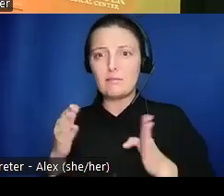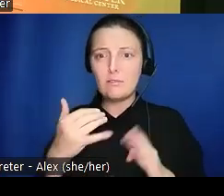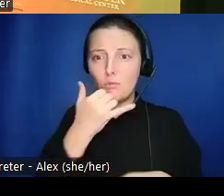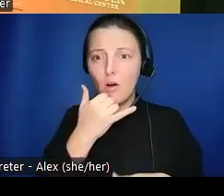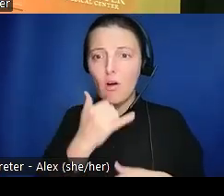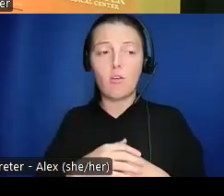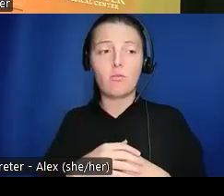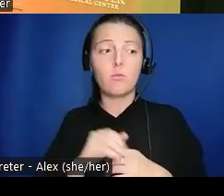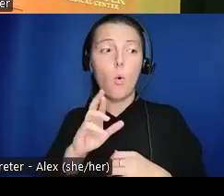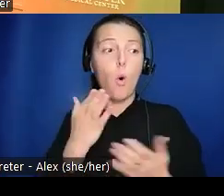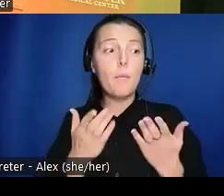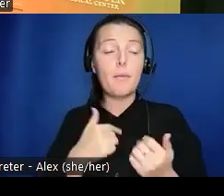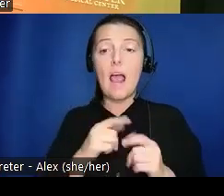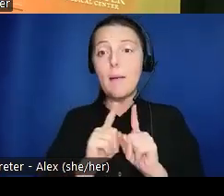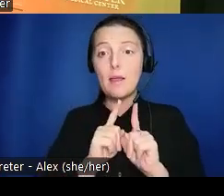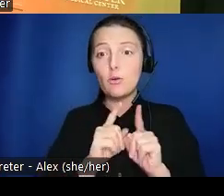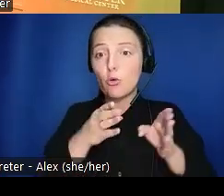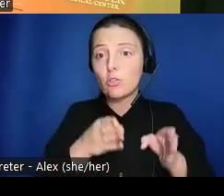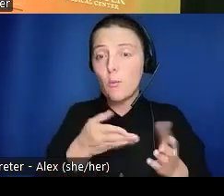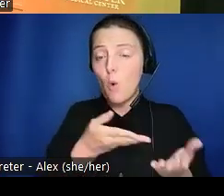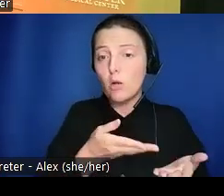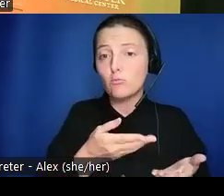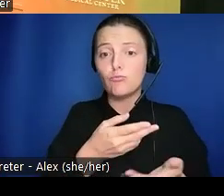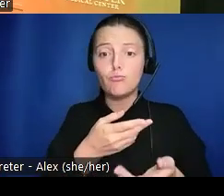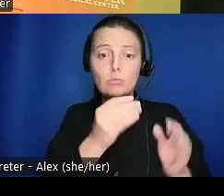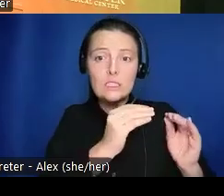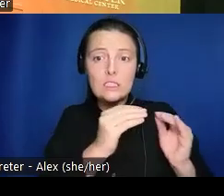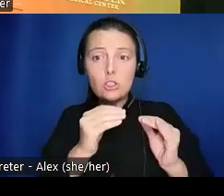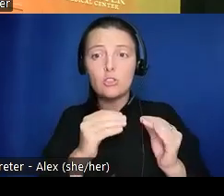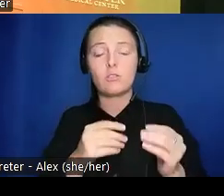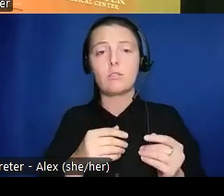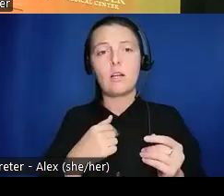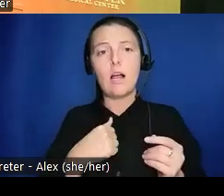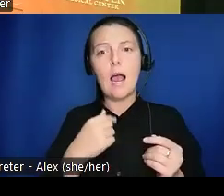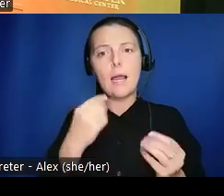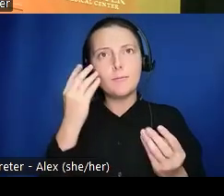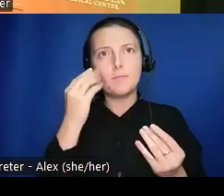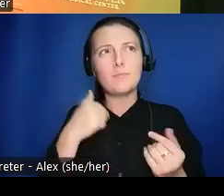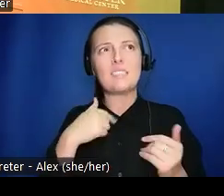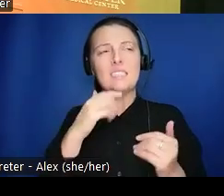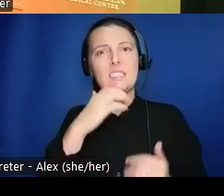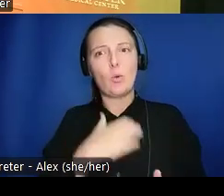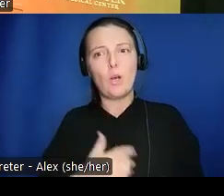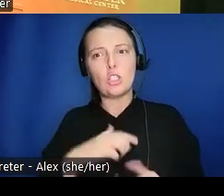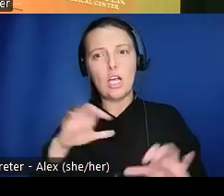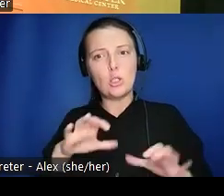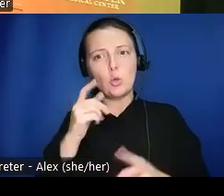right thing. And overall, my lifetime goal is to avoid as many of them as